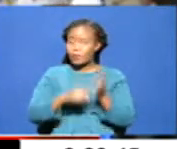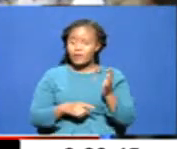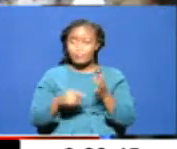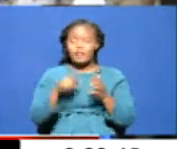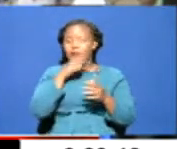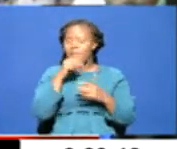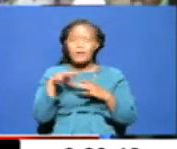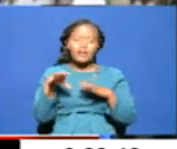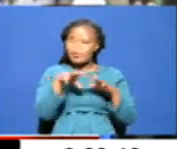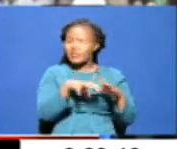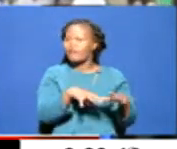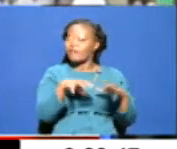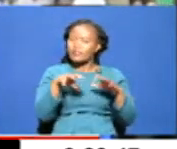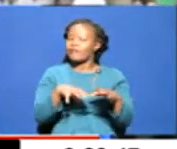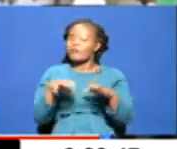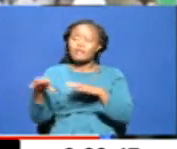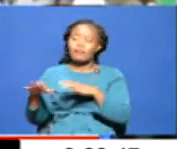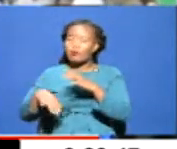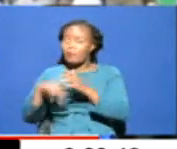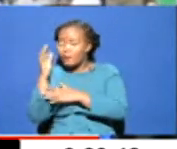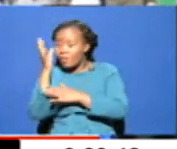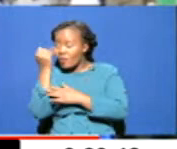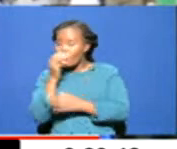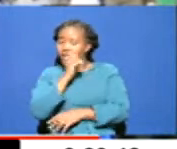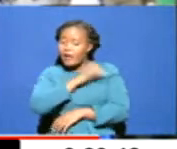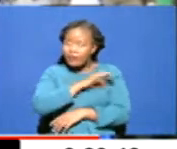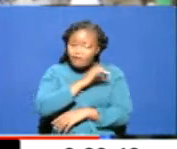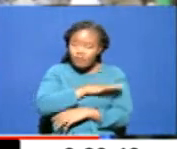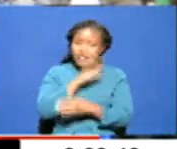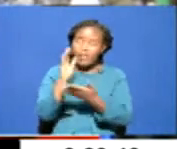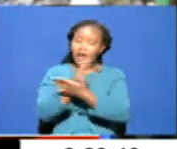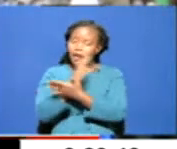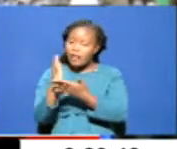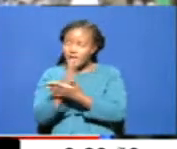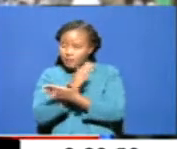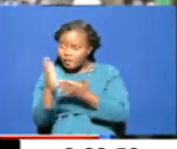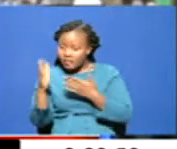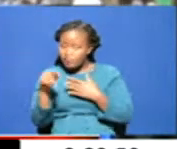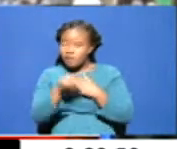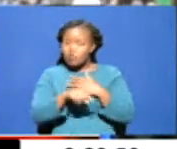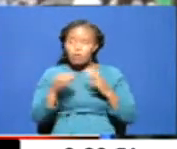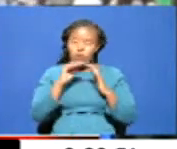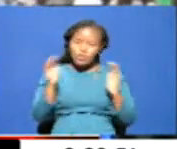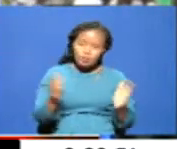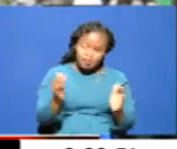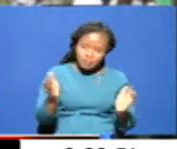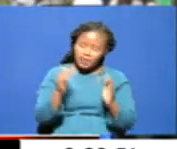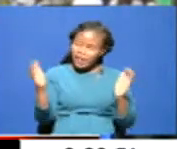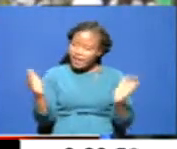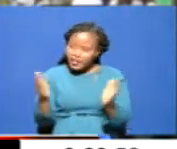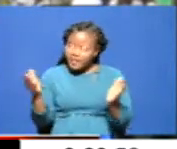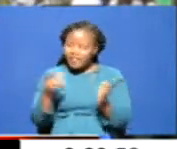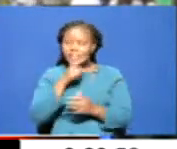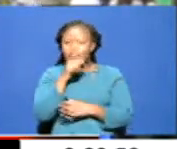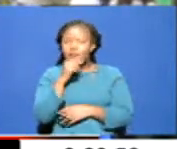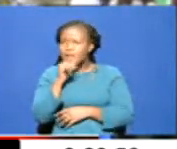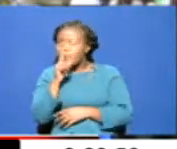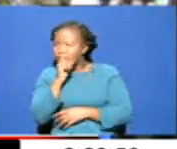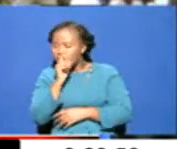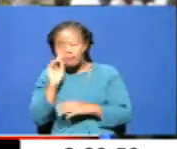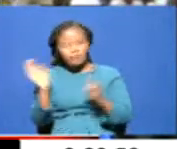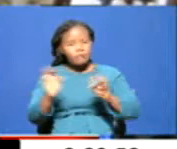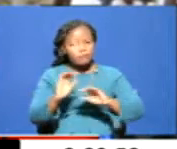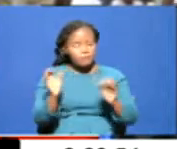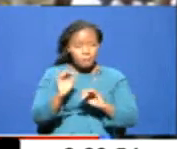because they are afraid of sharing, you know. So we are encouraging even men to talk about their problems, you know. A problem shared